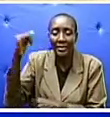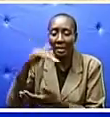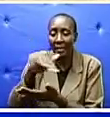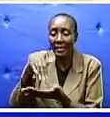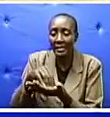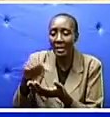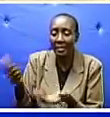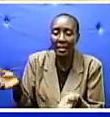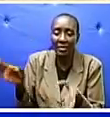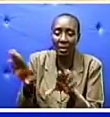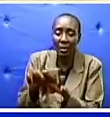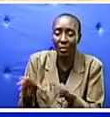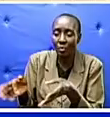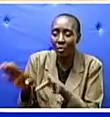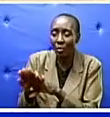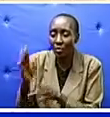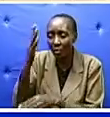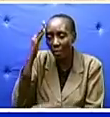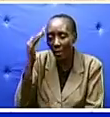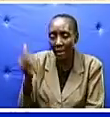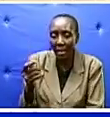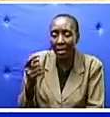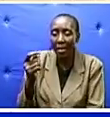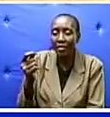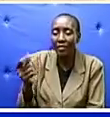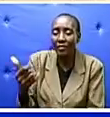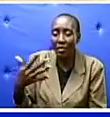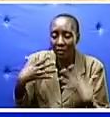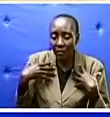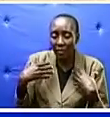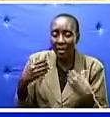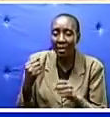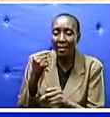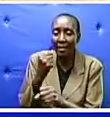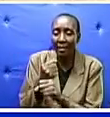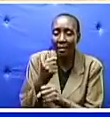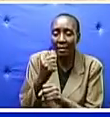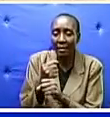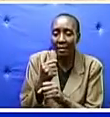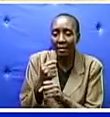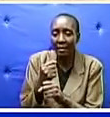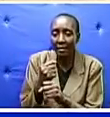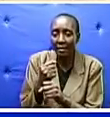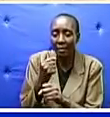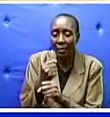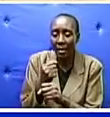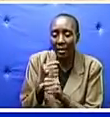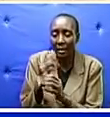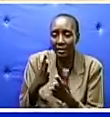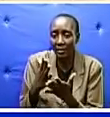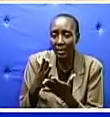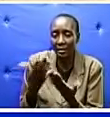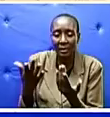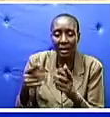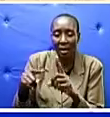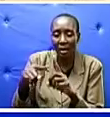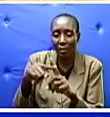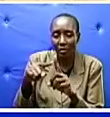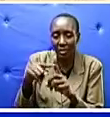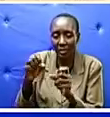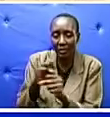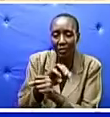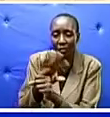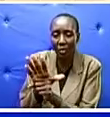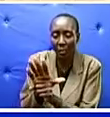closed because some few of the healthcare workers were found to be HIV, they were found to be positive in the COVID-19. Mm-hmm. So